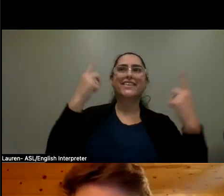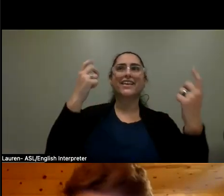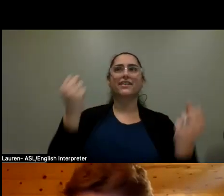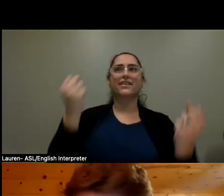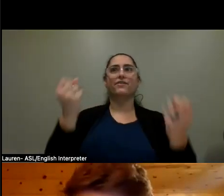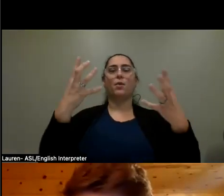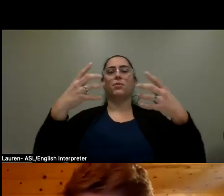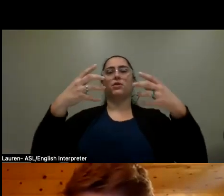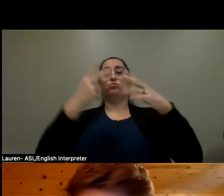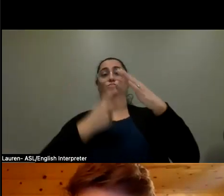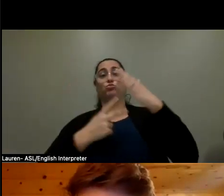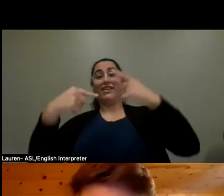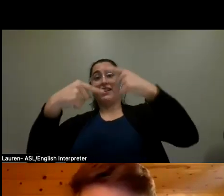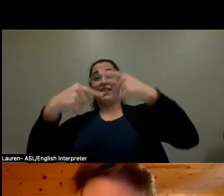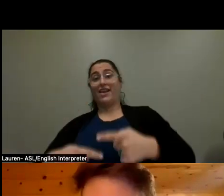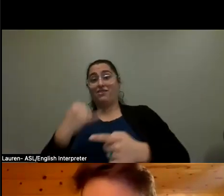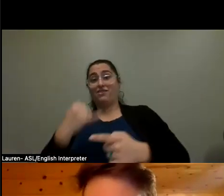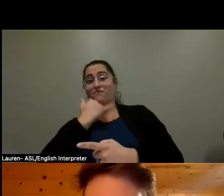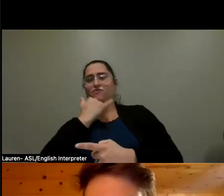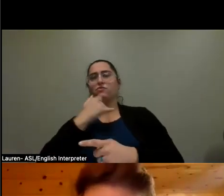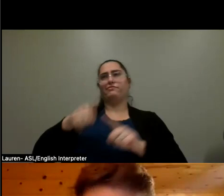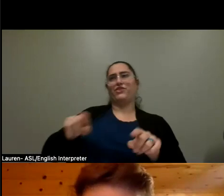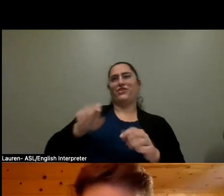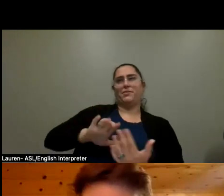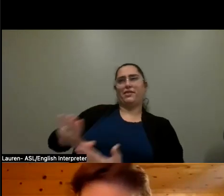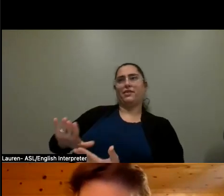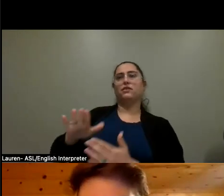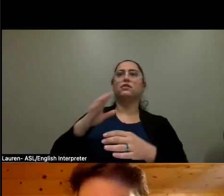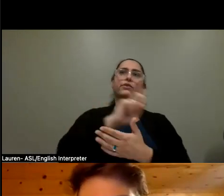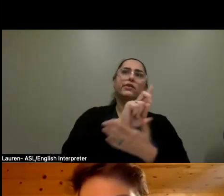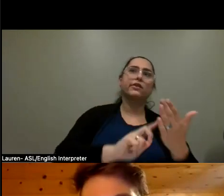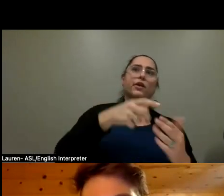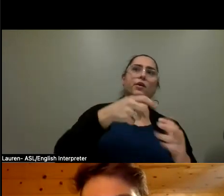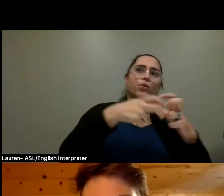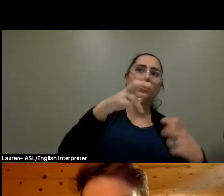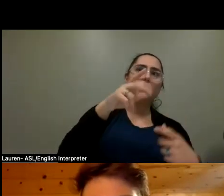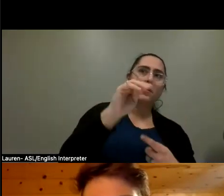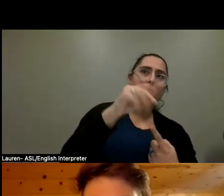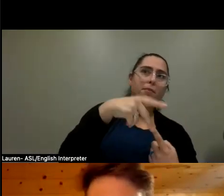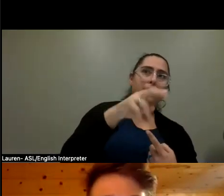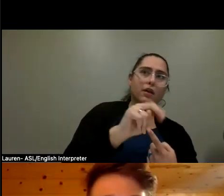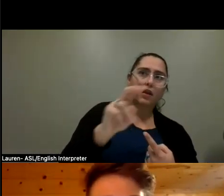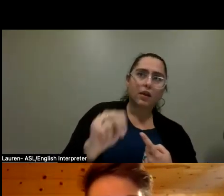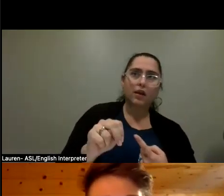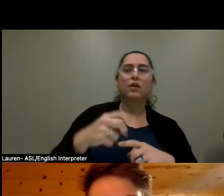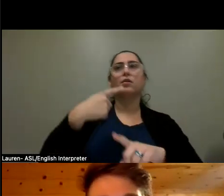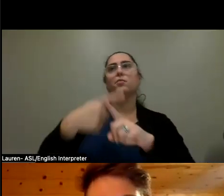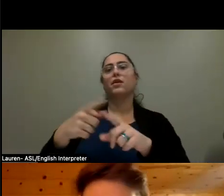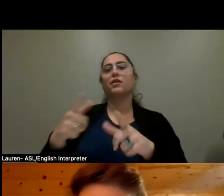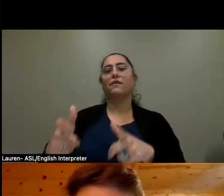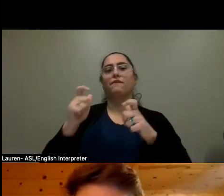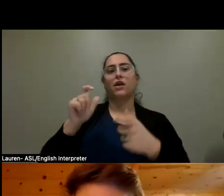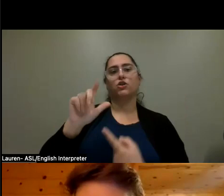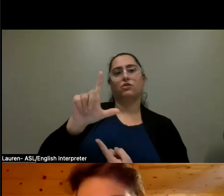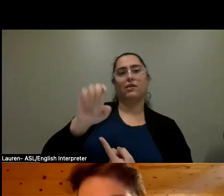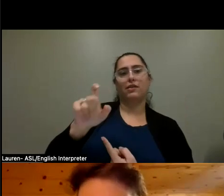using different methods like Rosetta design, ProteinMPNN, and also people try to run ProteinMPNN and run fast relax to move the backbone